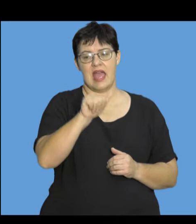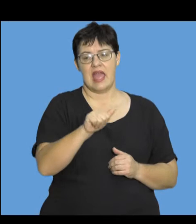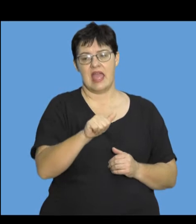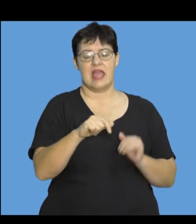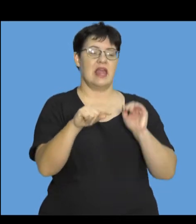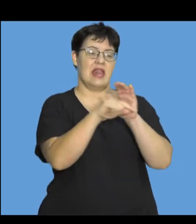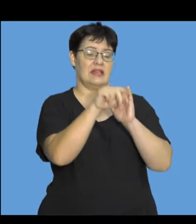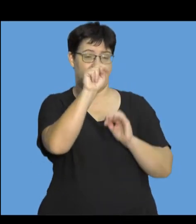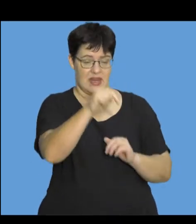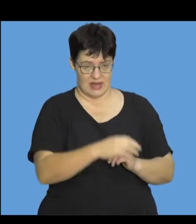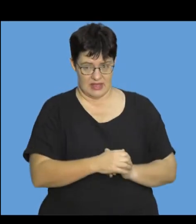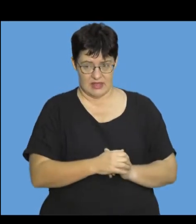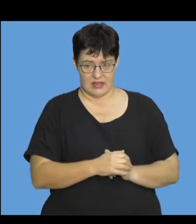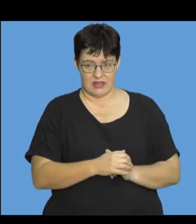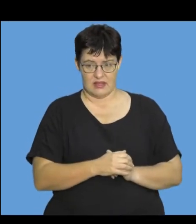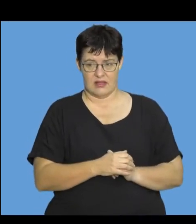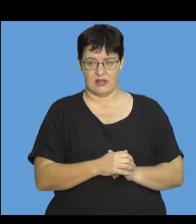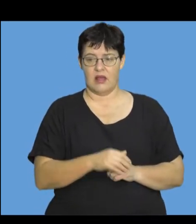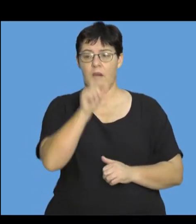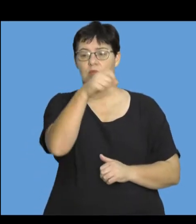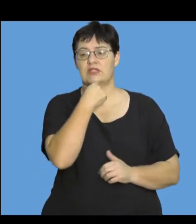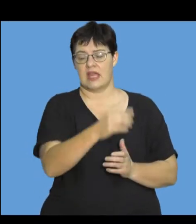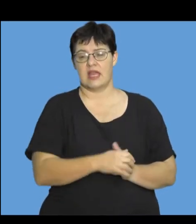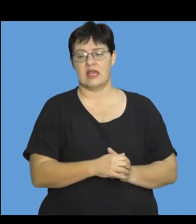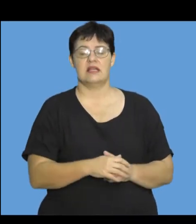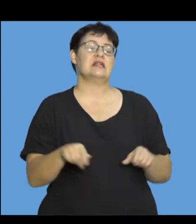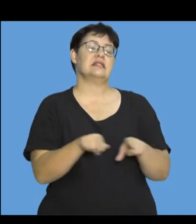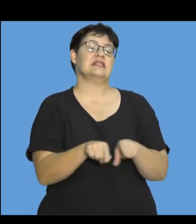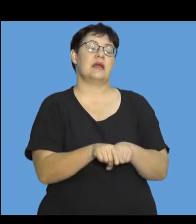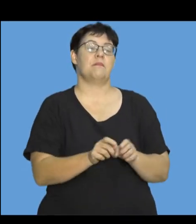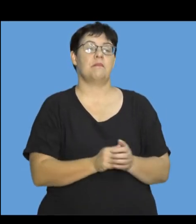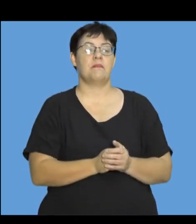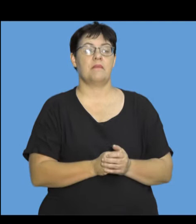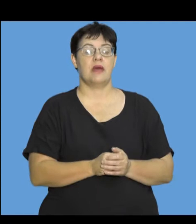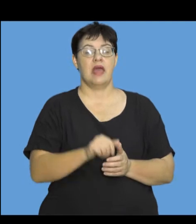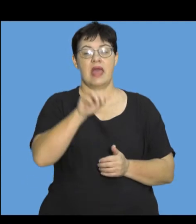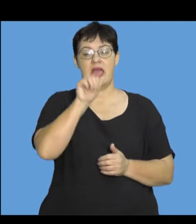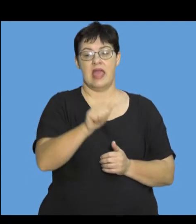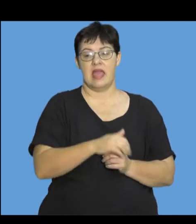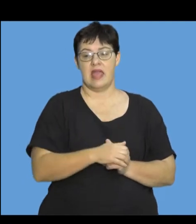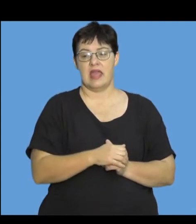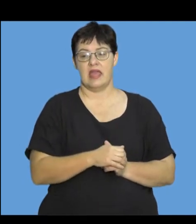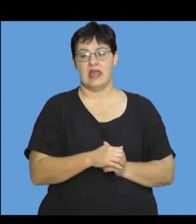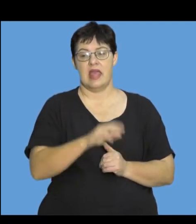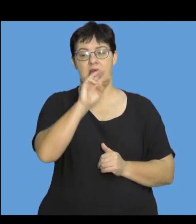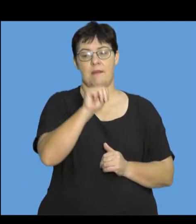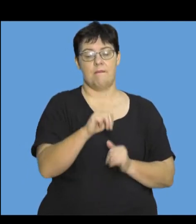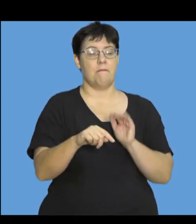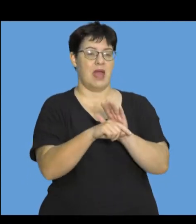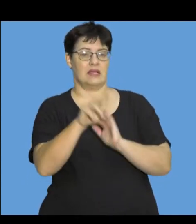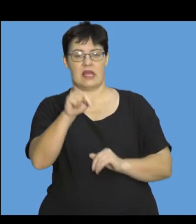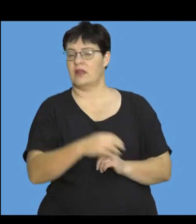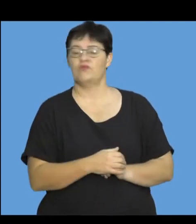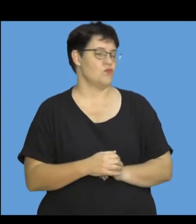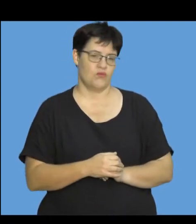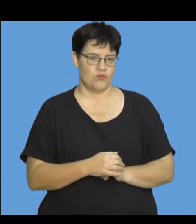of negative n, right? And then a person will then say this is the same as a to the exponent of m minus